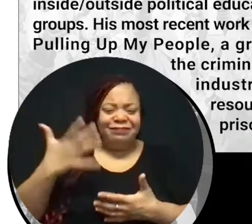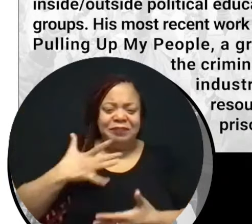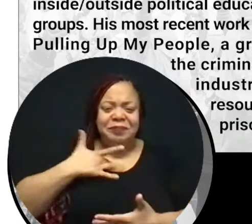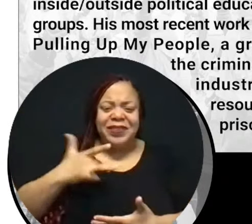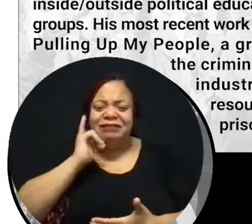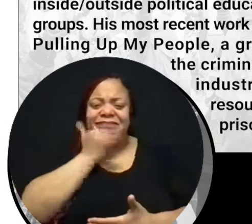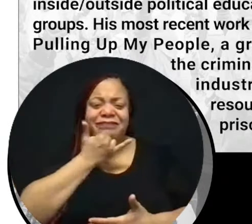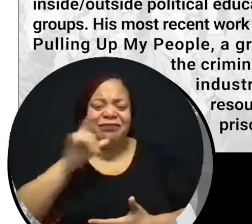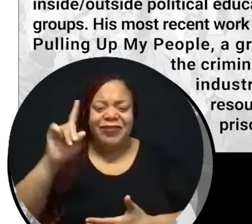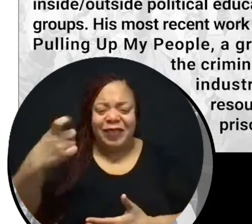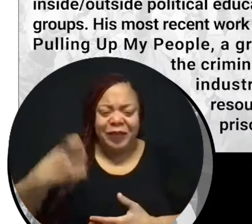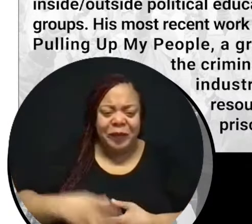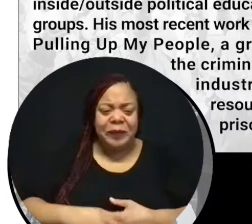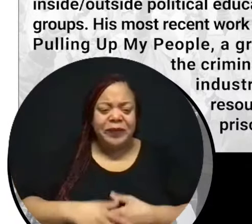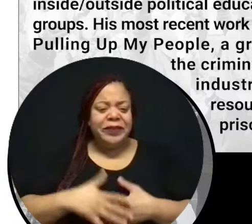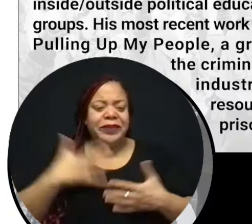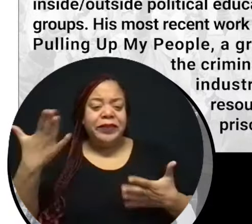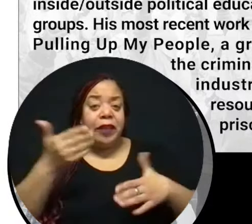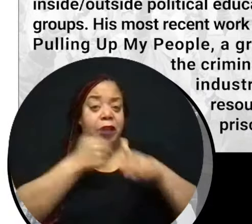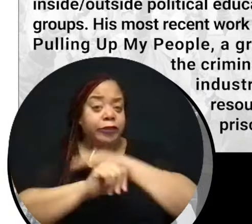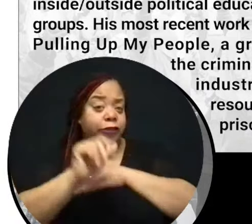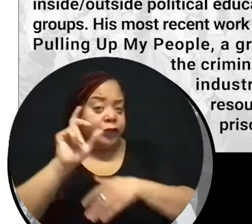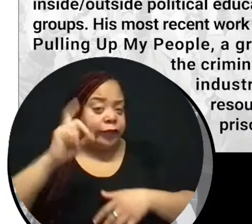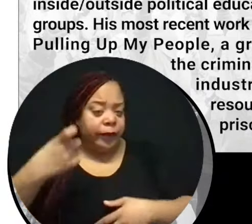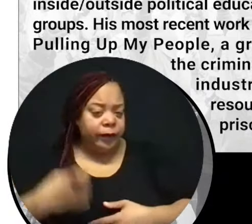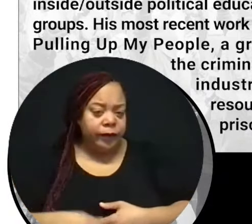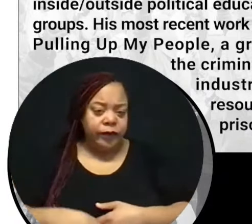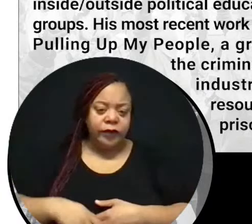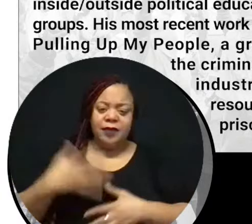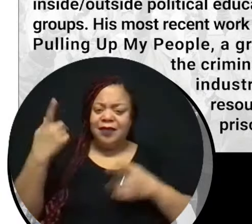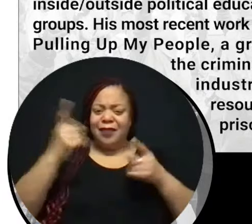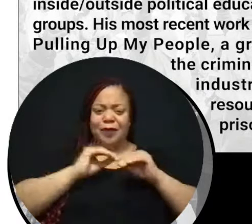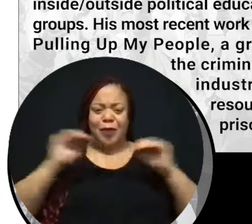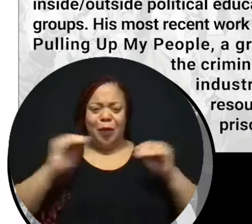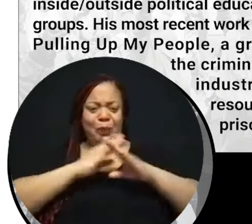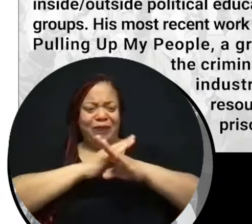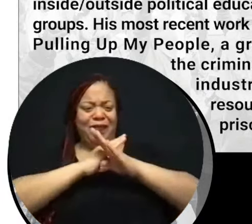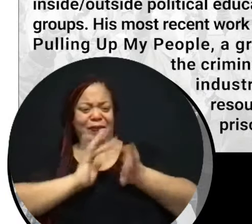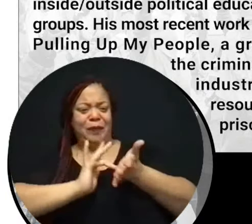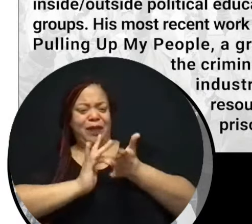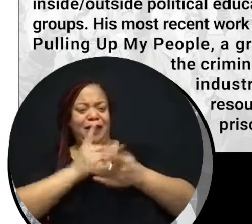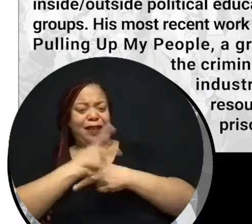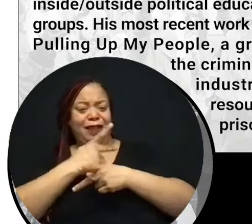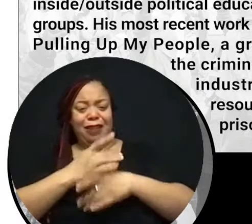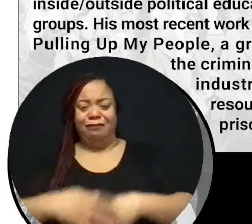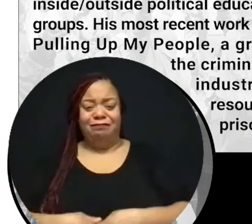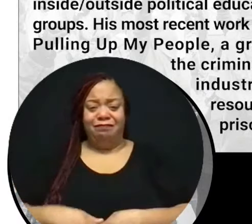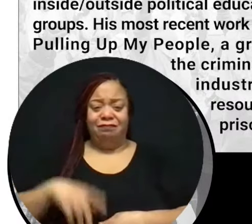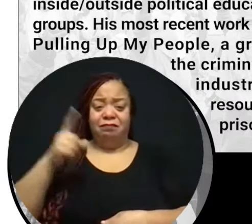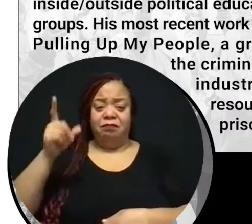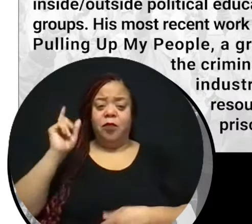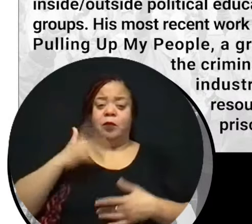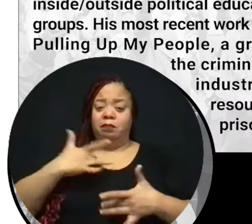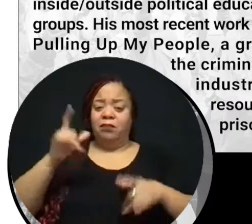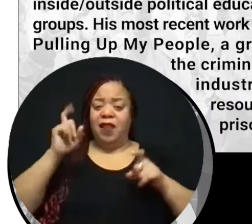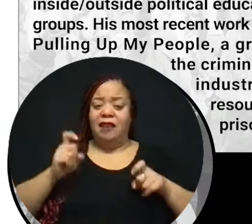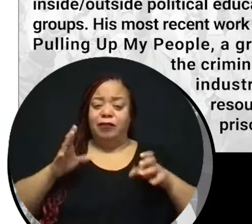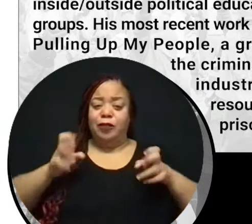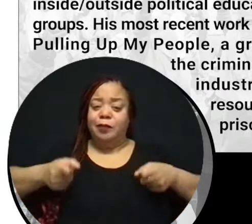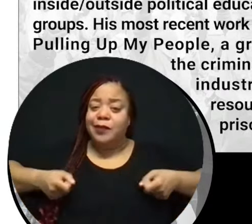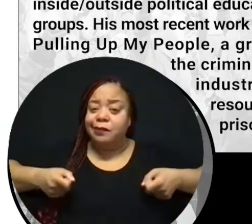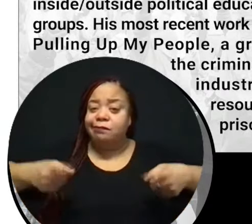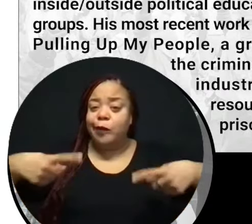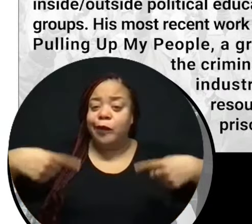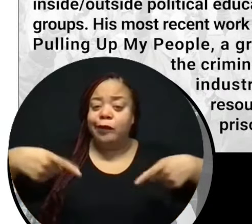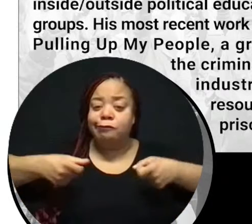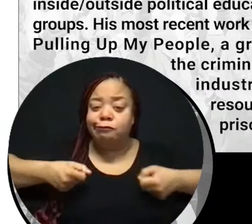stretcher before you get any real care. So I'm going down to medical and they say to me, like, nah, you're okay. And clearly